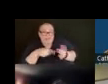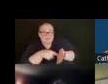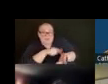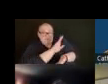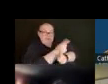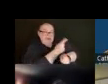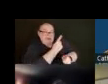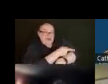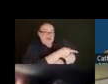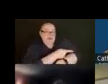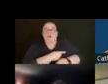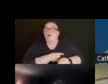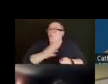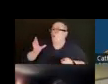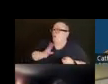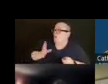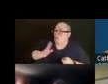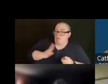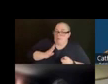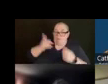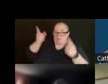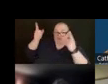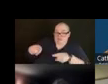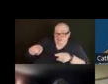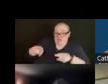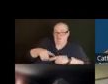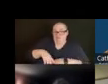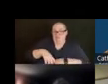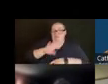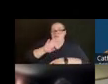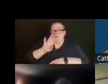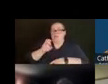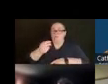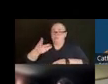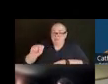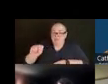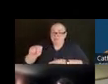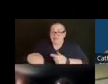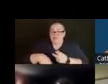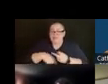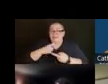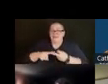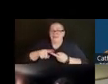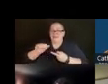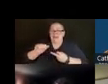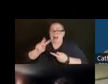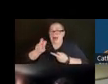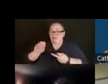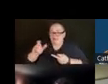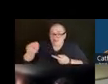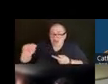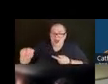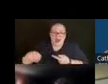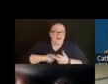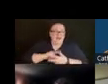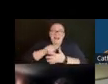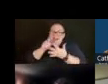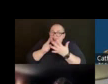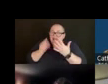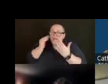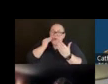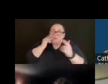Management, Beacon Communities, Peabody Properties, Winco, Avalon, these are